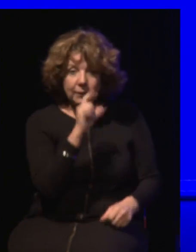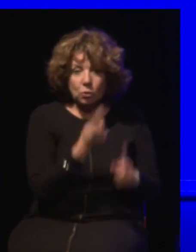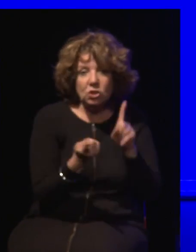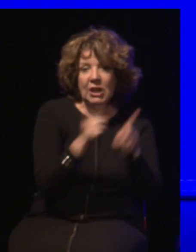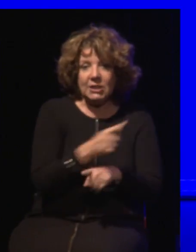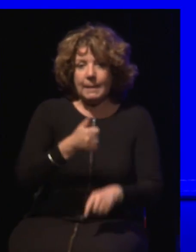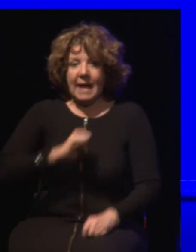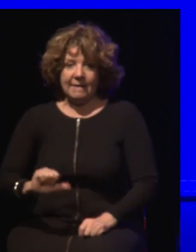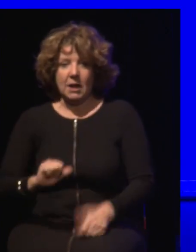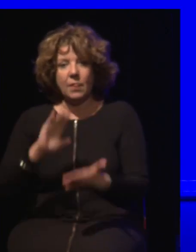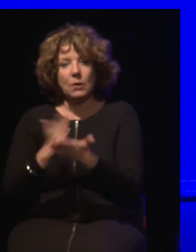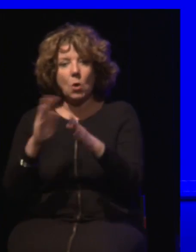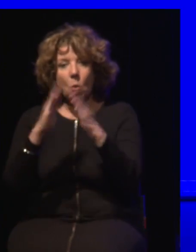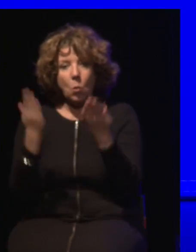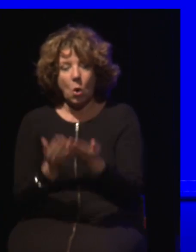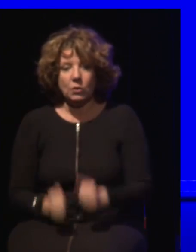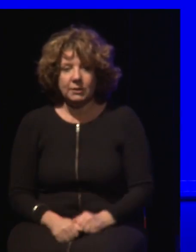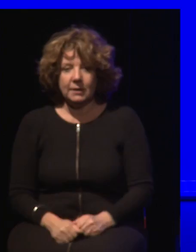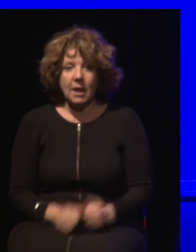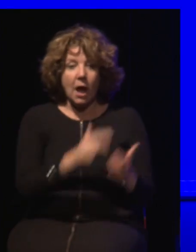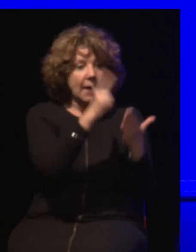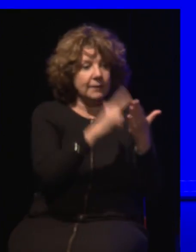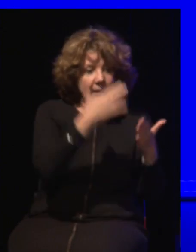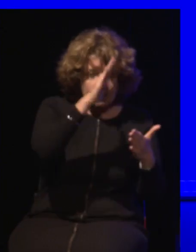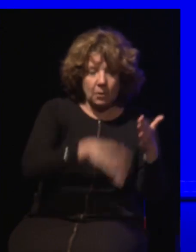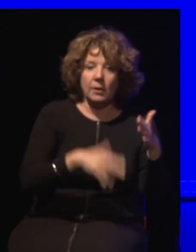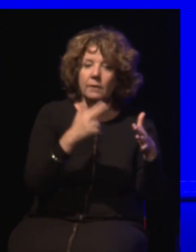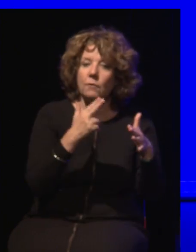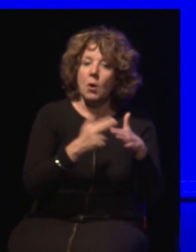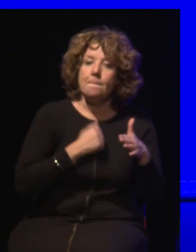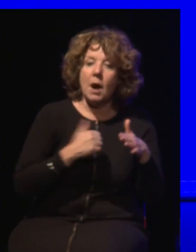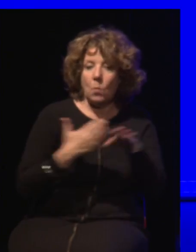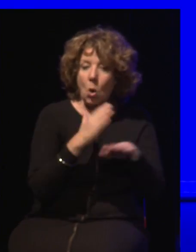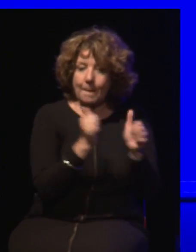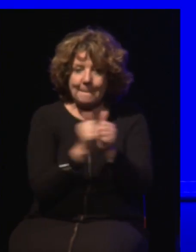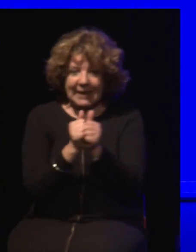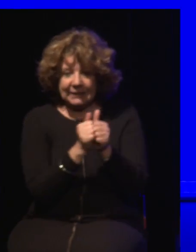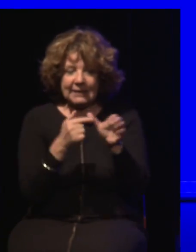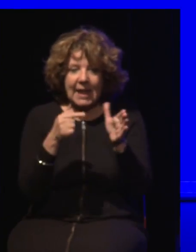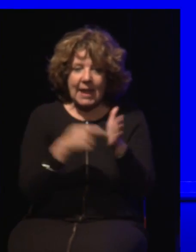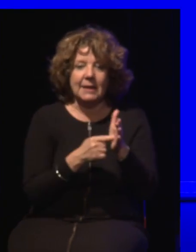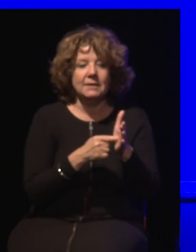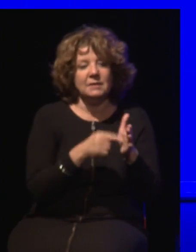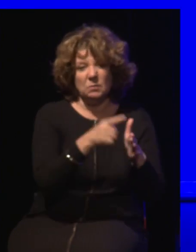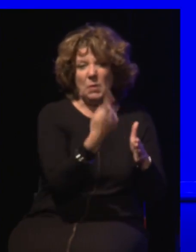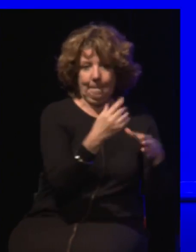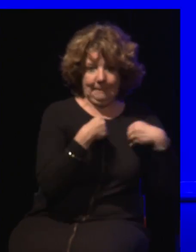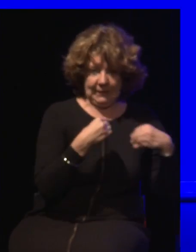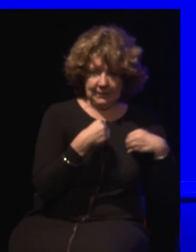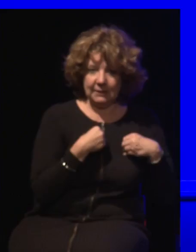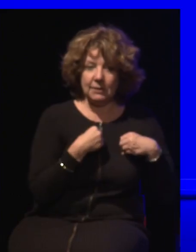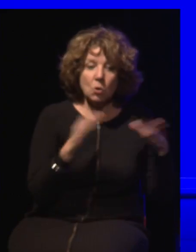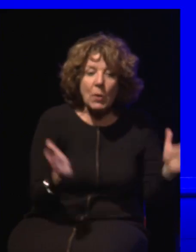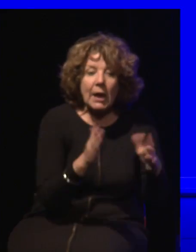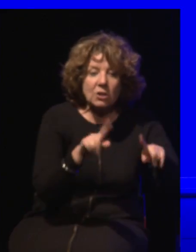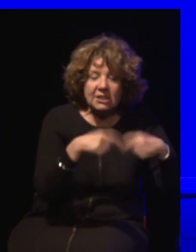world. I designed an experience for my colleagues at ThinkPlace to encourage a range of team behaviours.